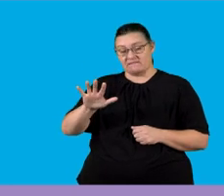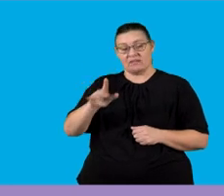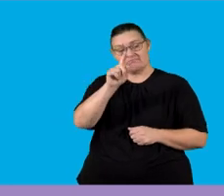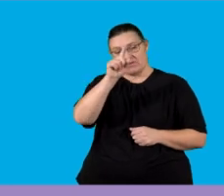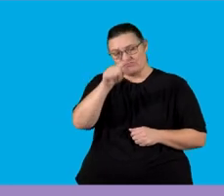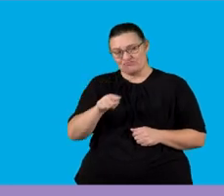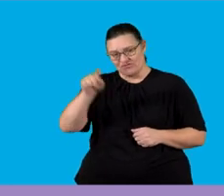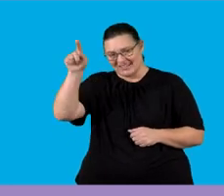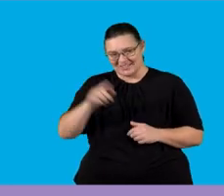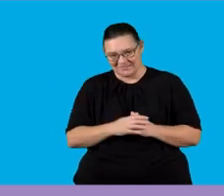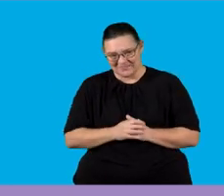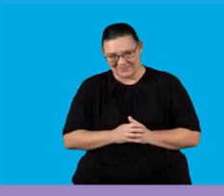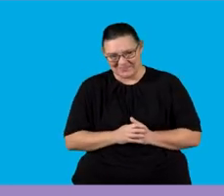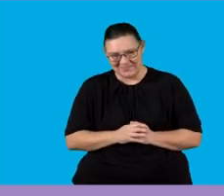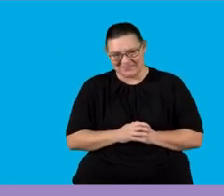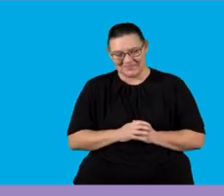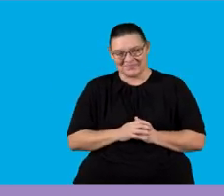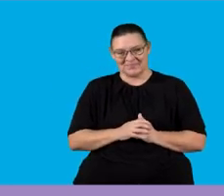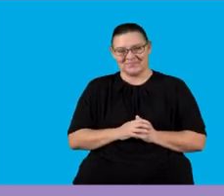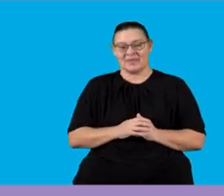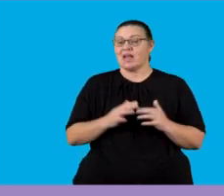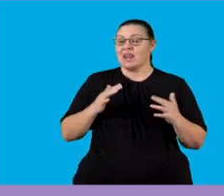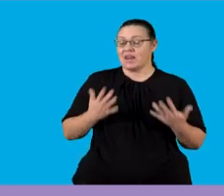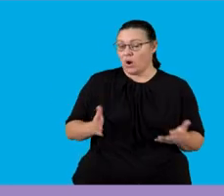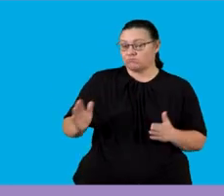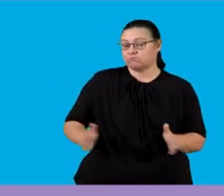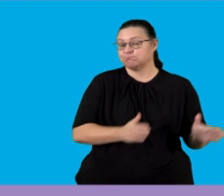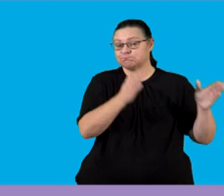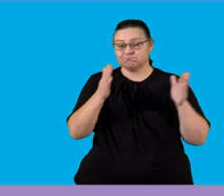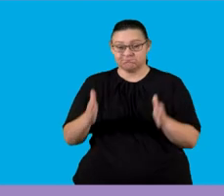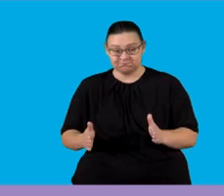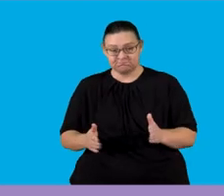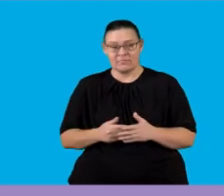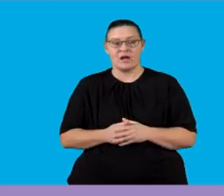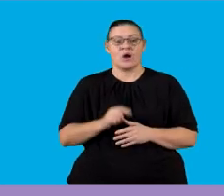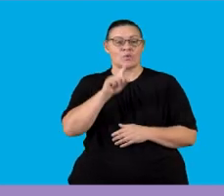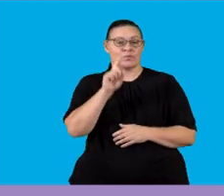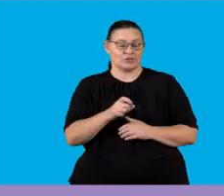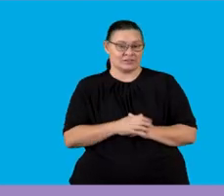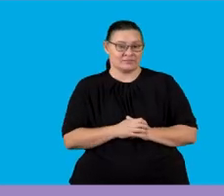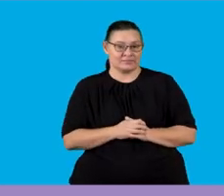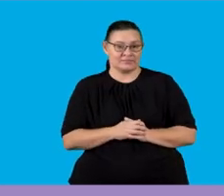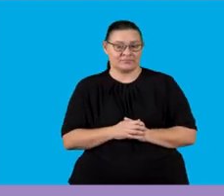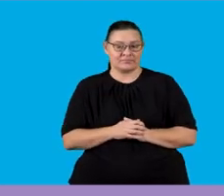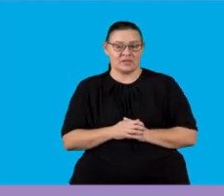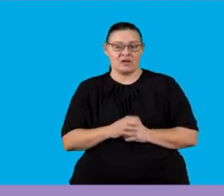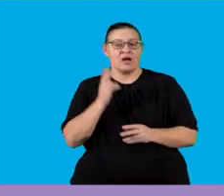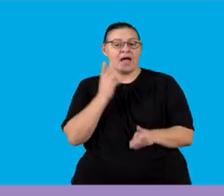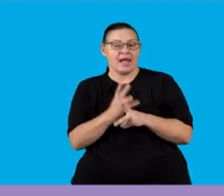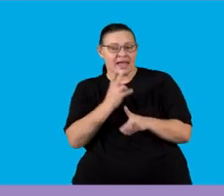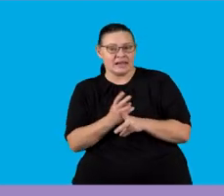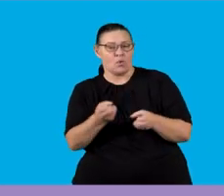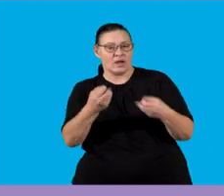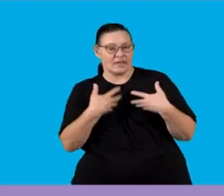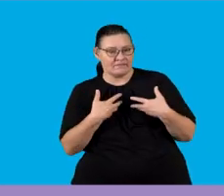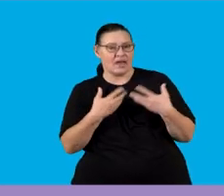have been given here a numeric pattern, 1, 7, and 13. So how are we moving from the first